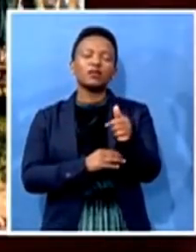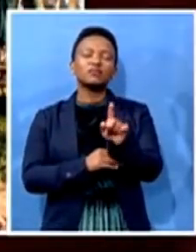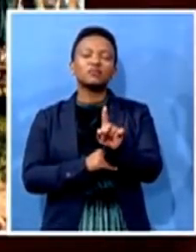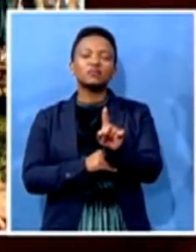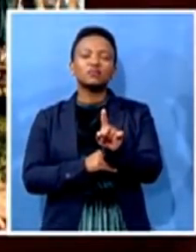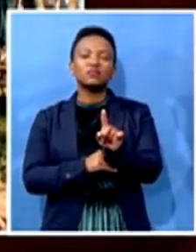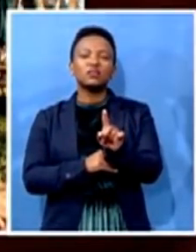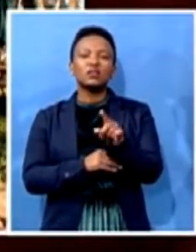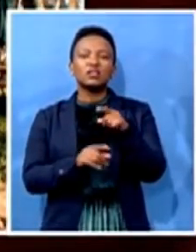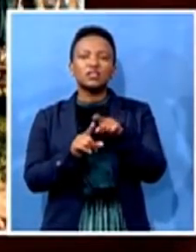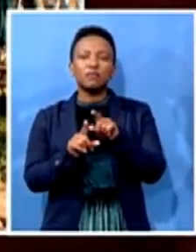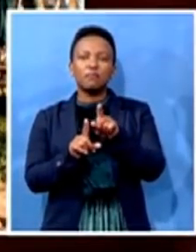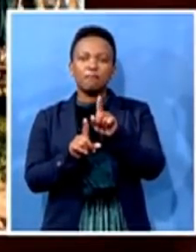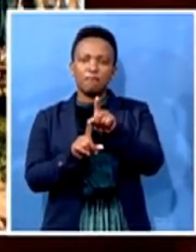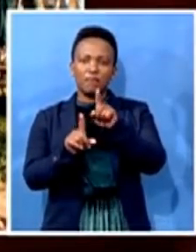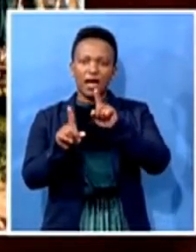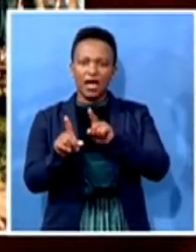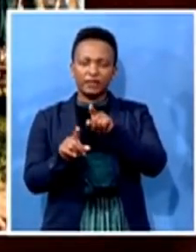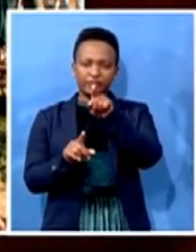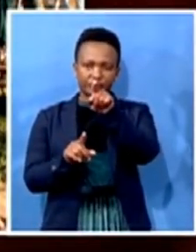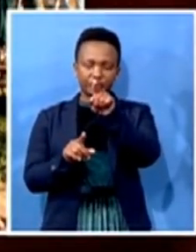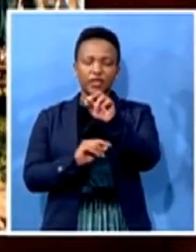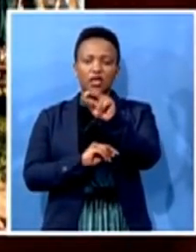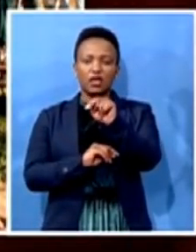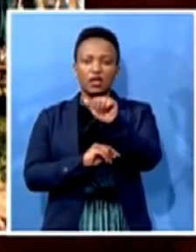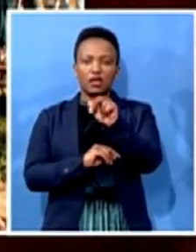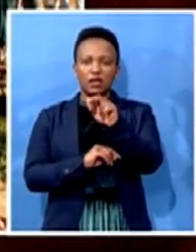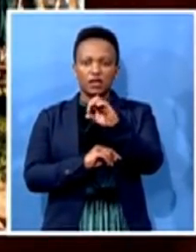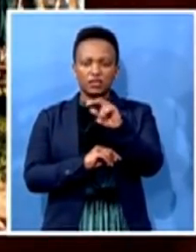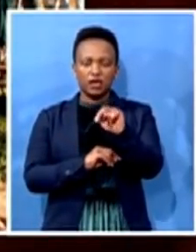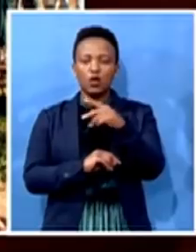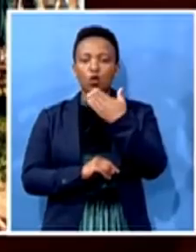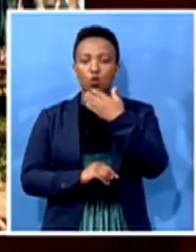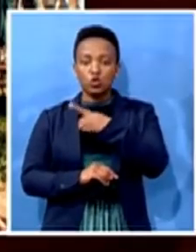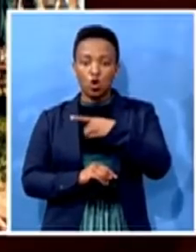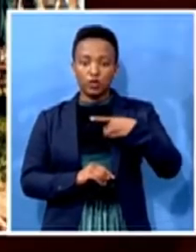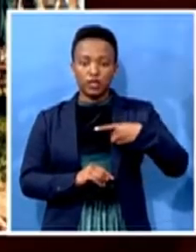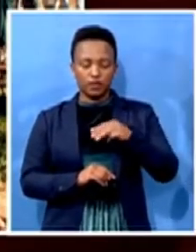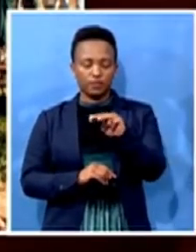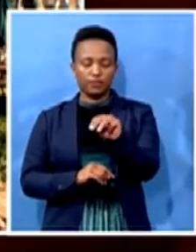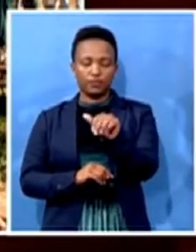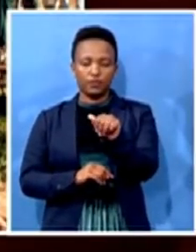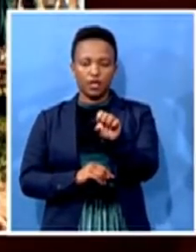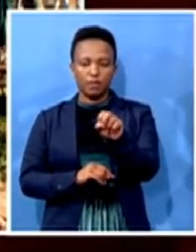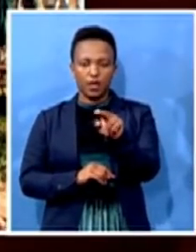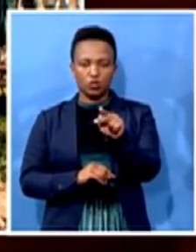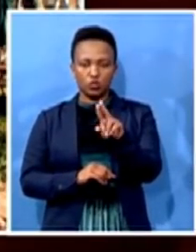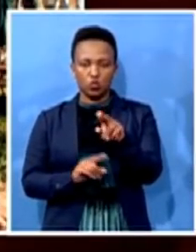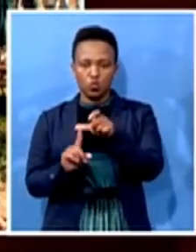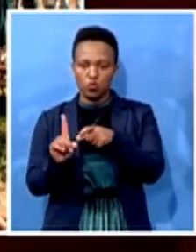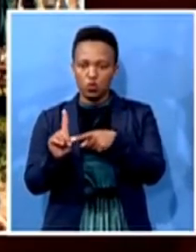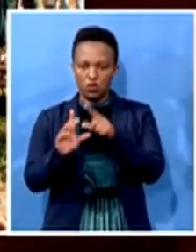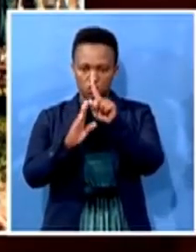in NASREC. Dr. Masuku is inspecting the NASREC facility. Let's go there live. Just say